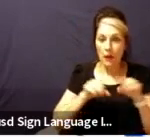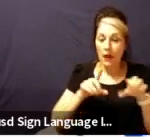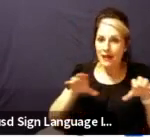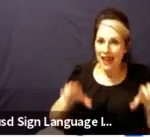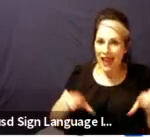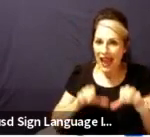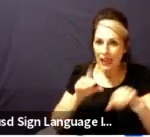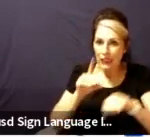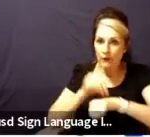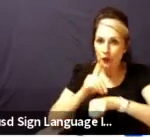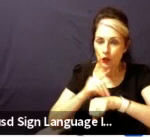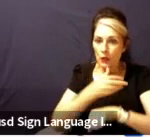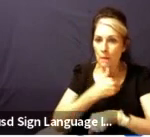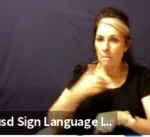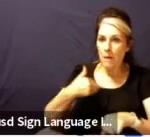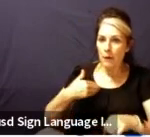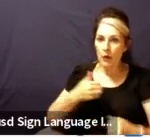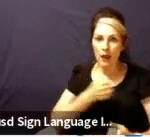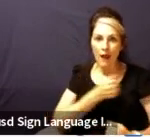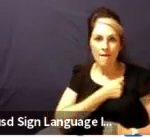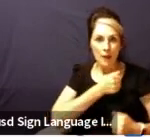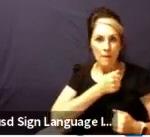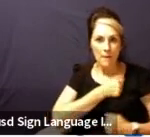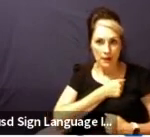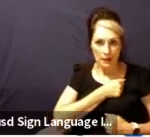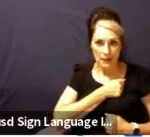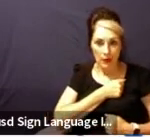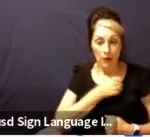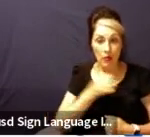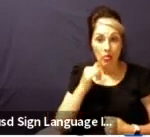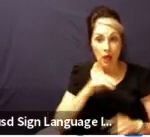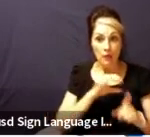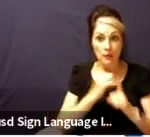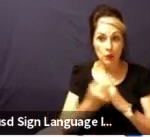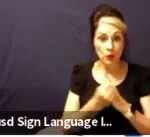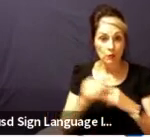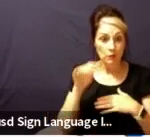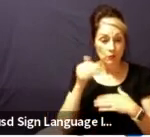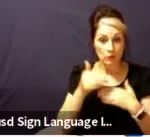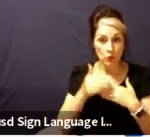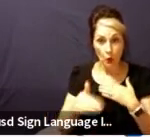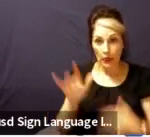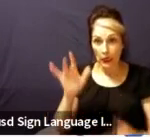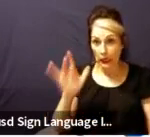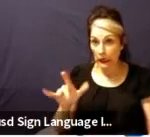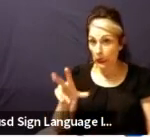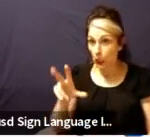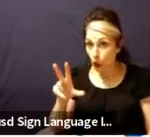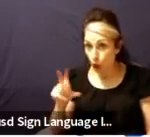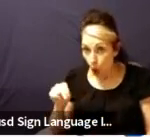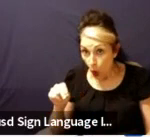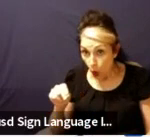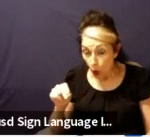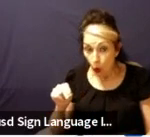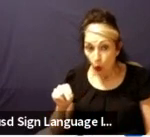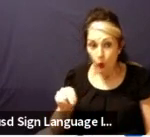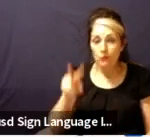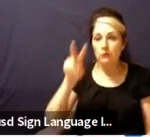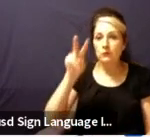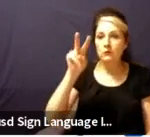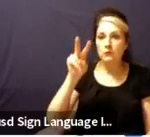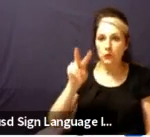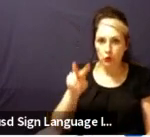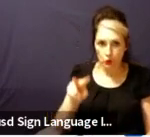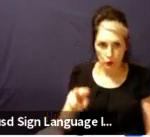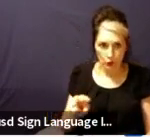duty member of the military. So in this case, I'm going to go ahead and click no, and I'm going to scroll down